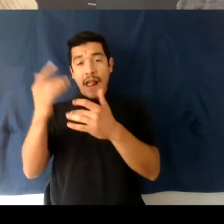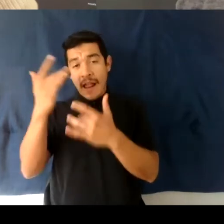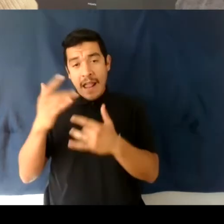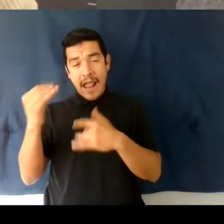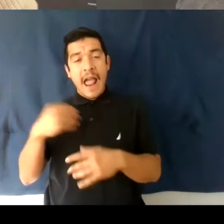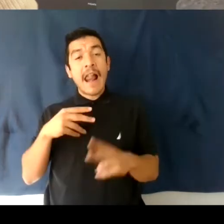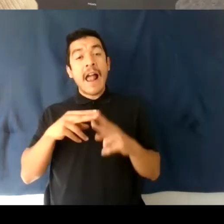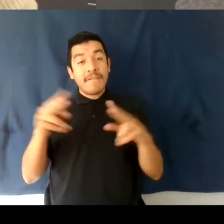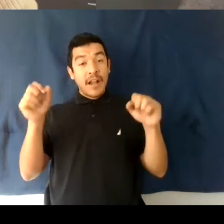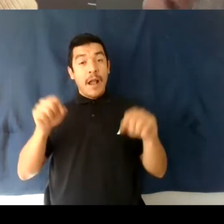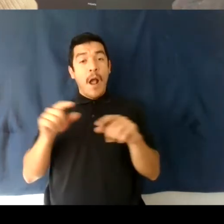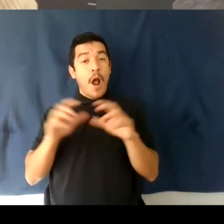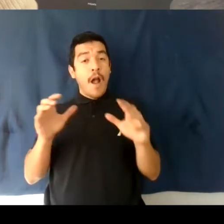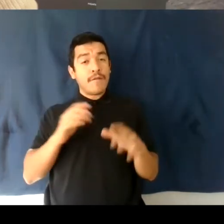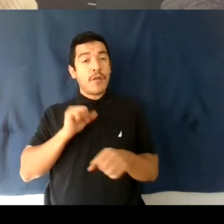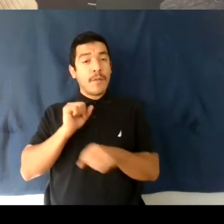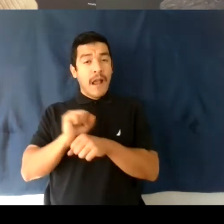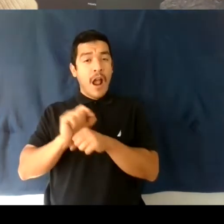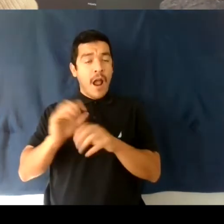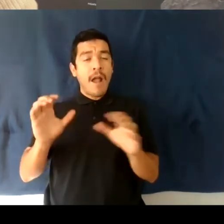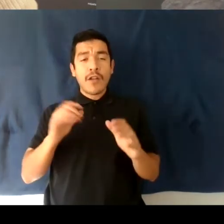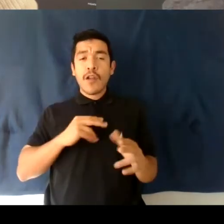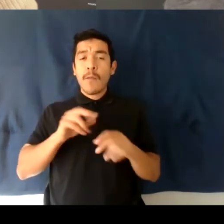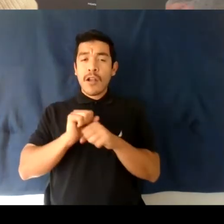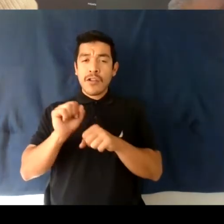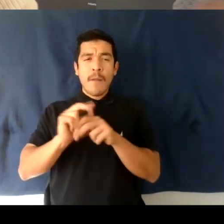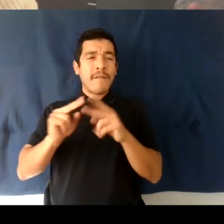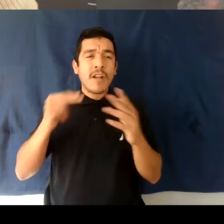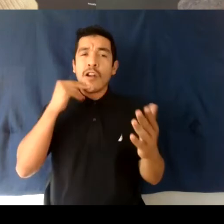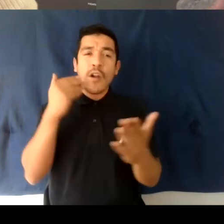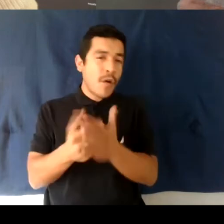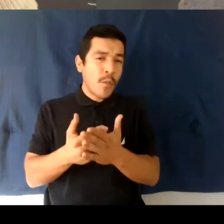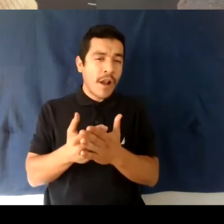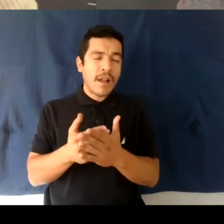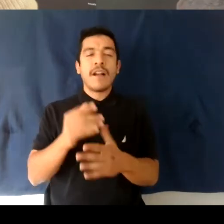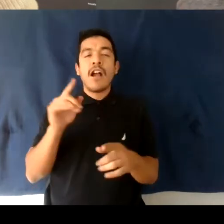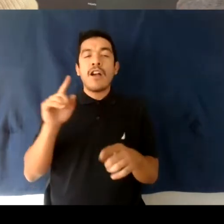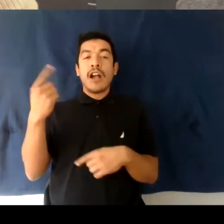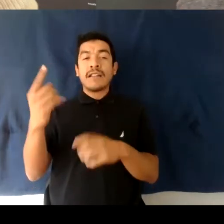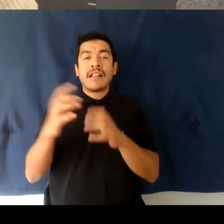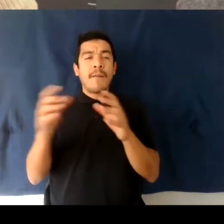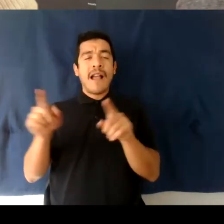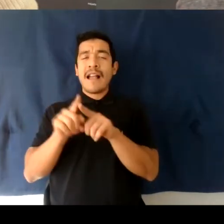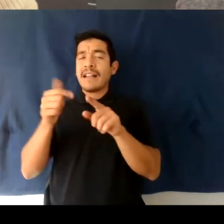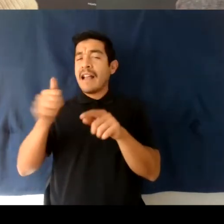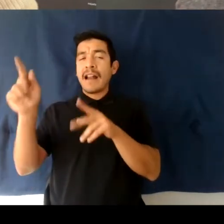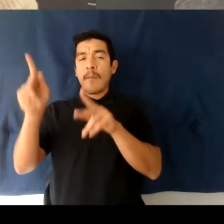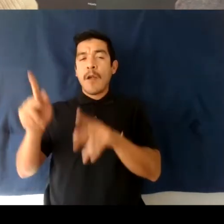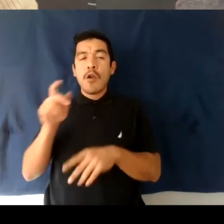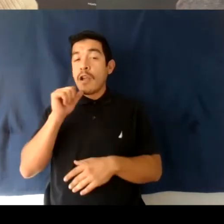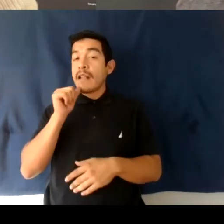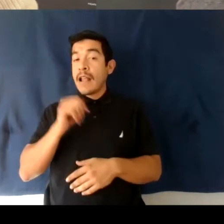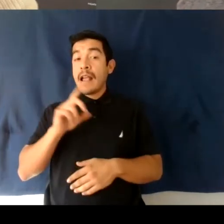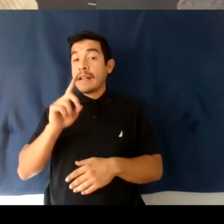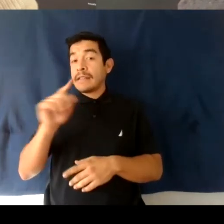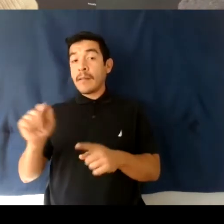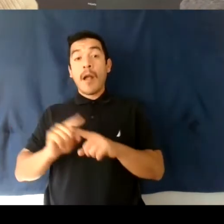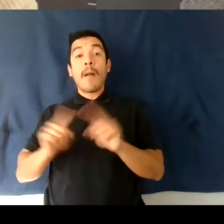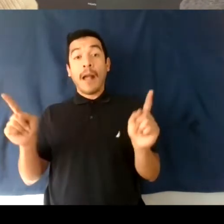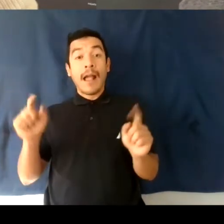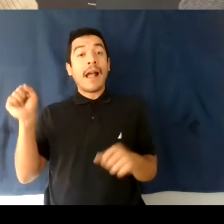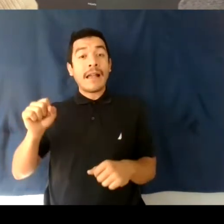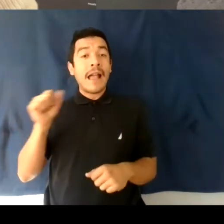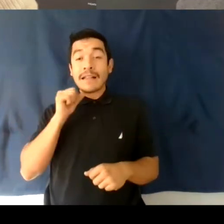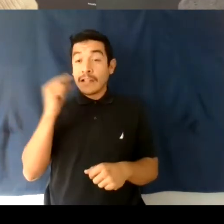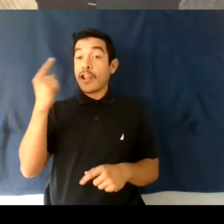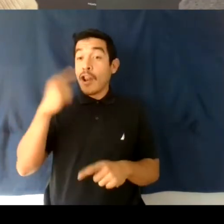am very capable of doing my job and doing my job very well, just as much as any person who's non disabled. But yes, does it